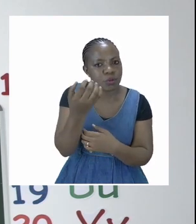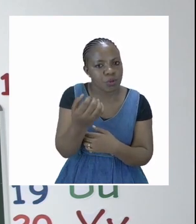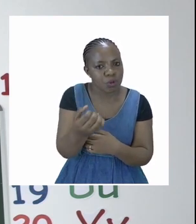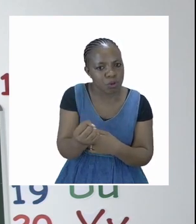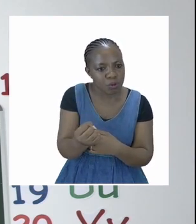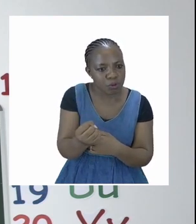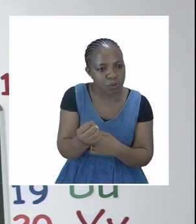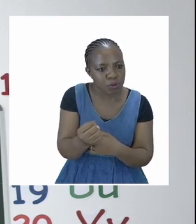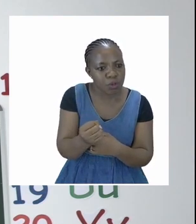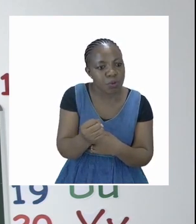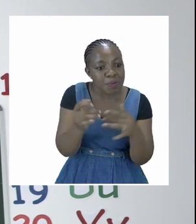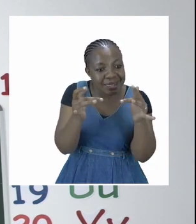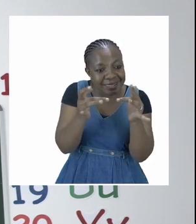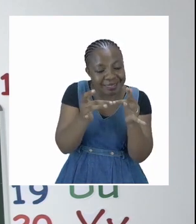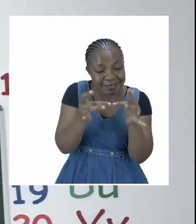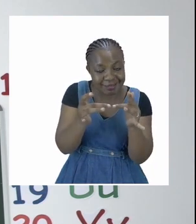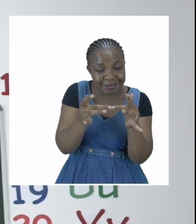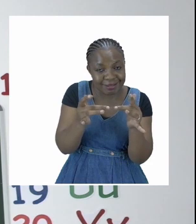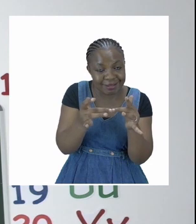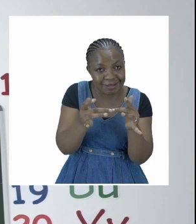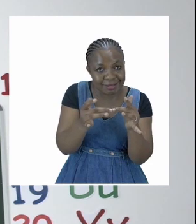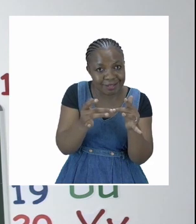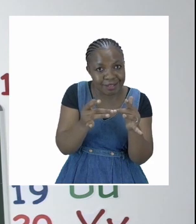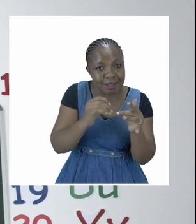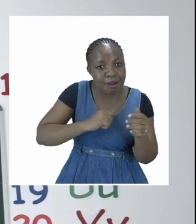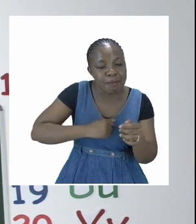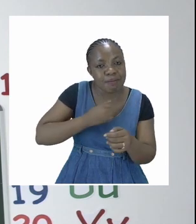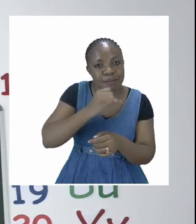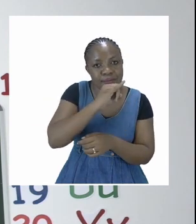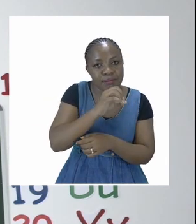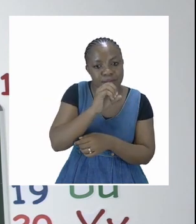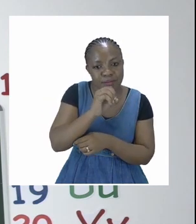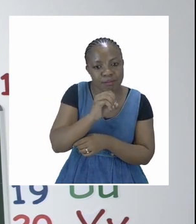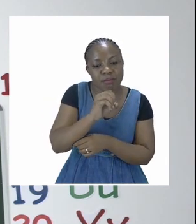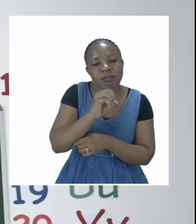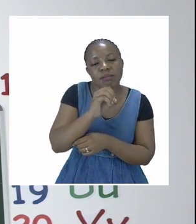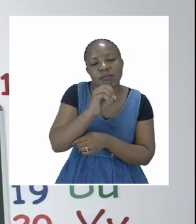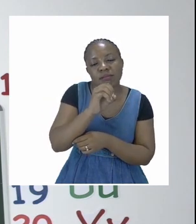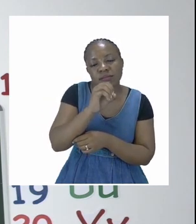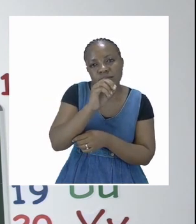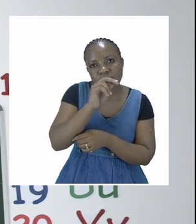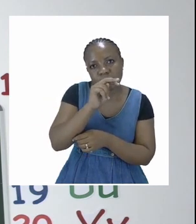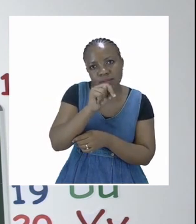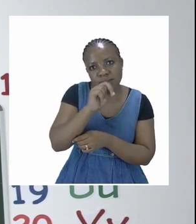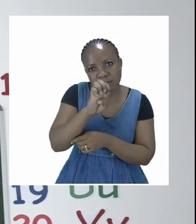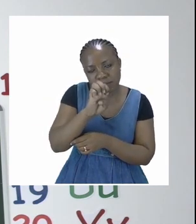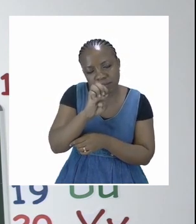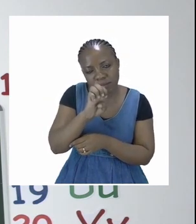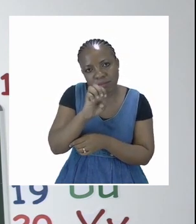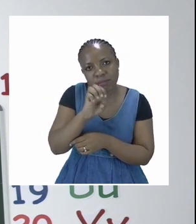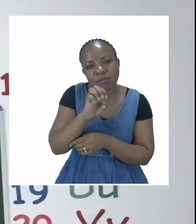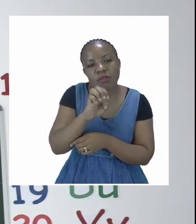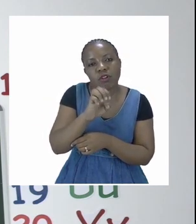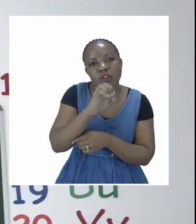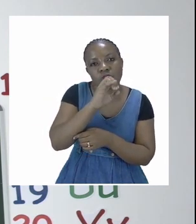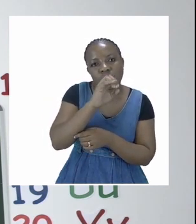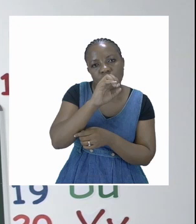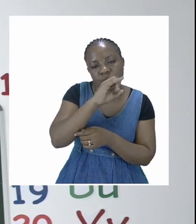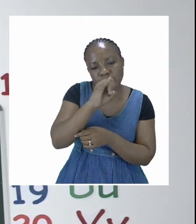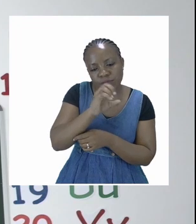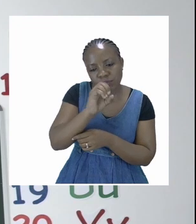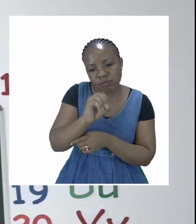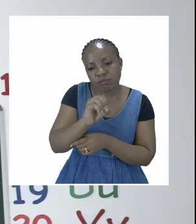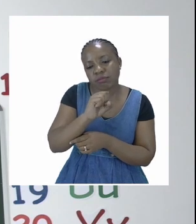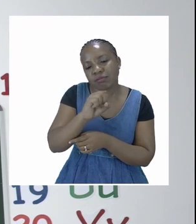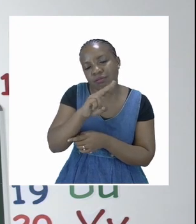our online platforms, MyZone and Zoshi Facebook pages, and in addition,